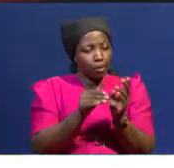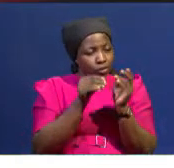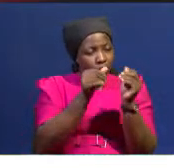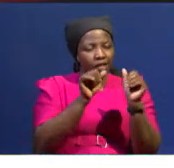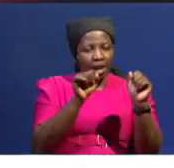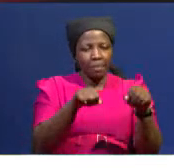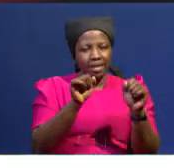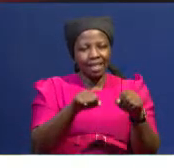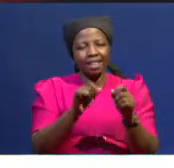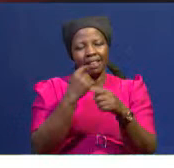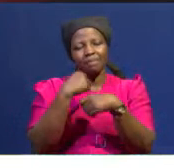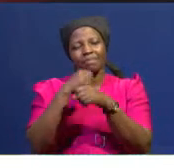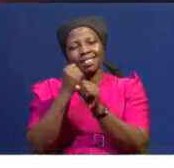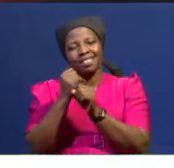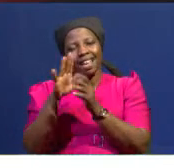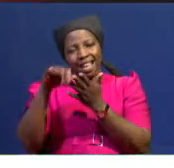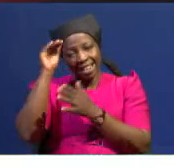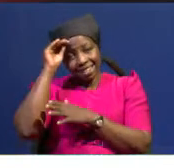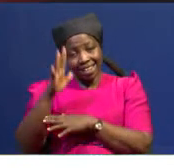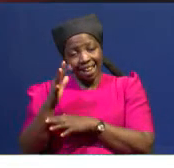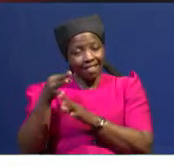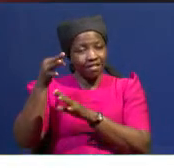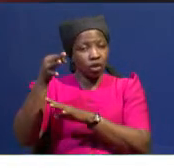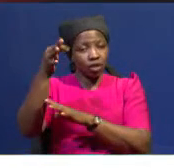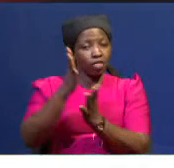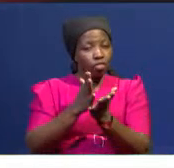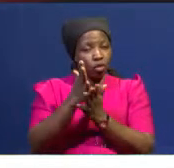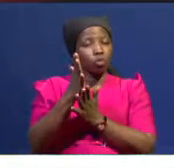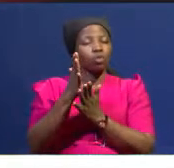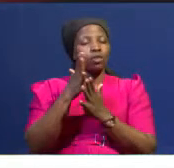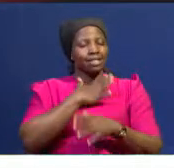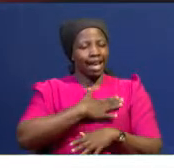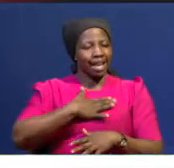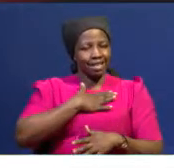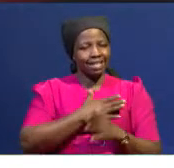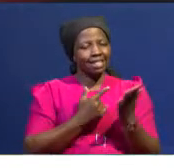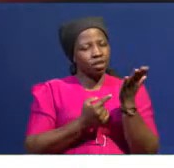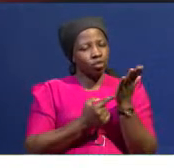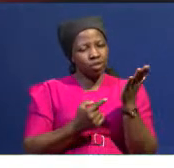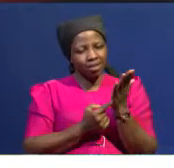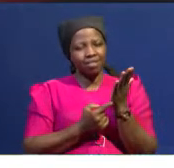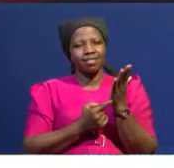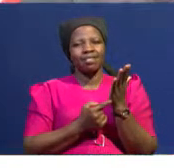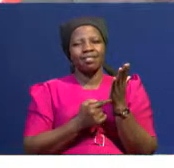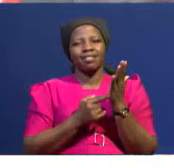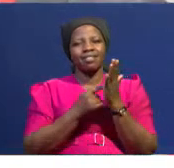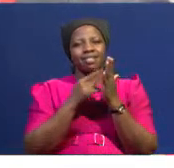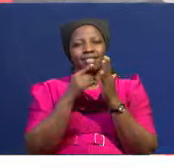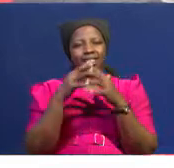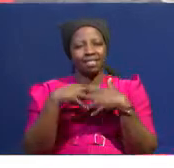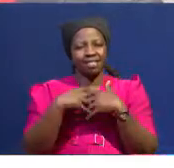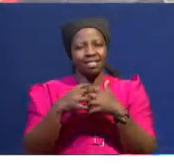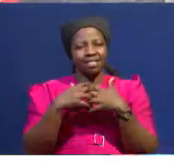learners' future through science, technology, engineering and mathematics STEM education.